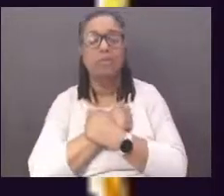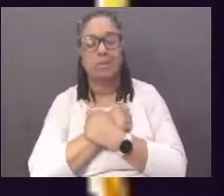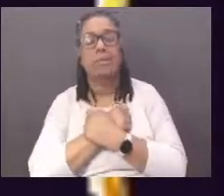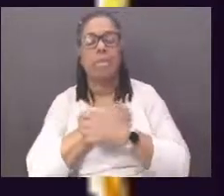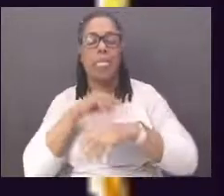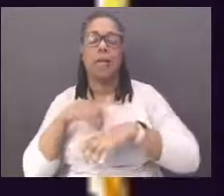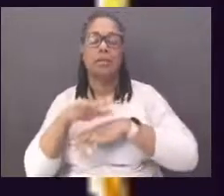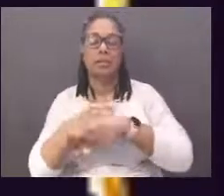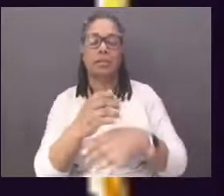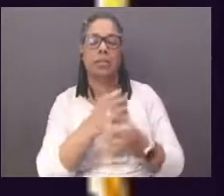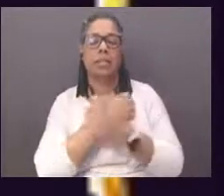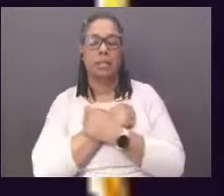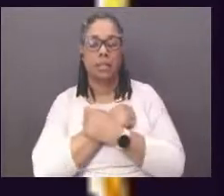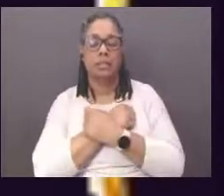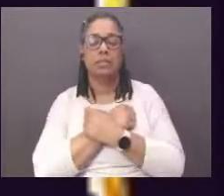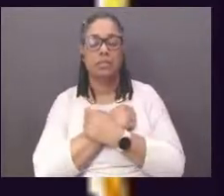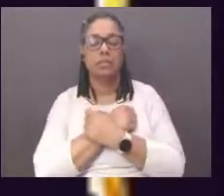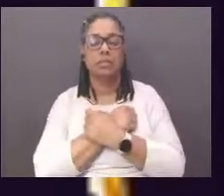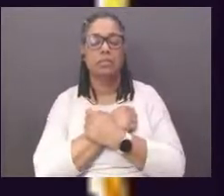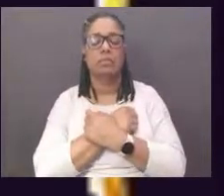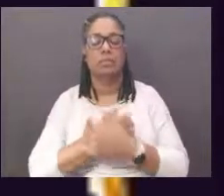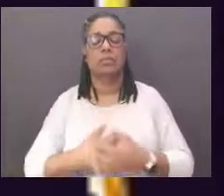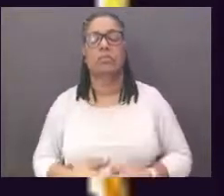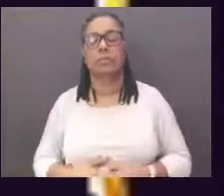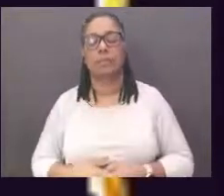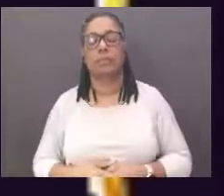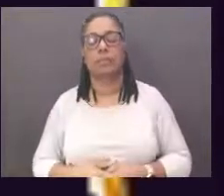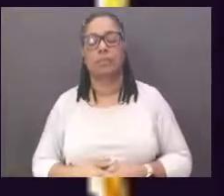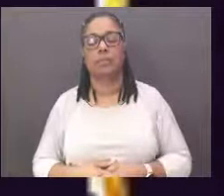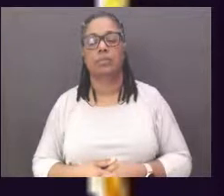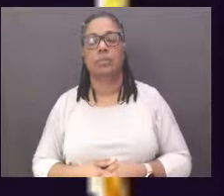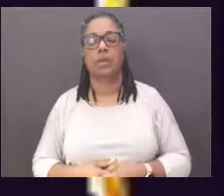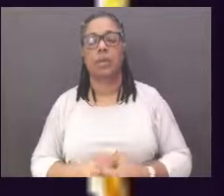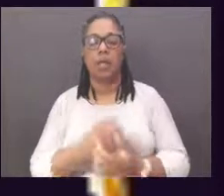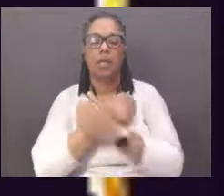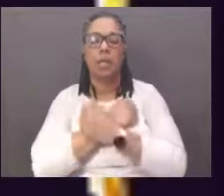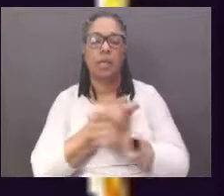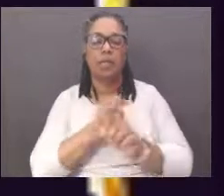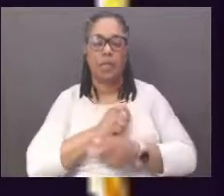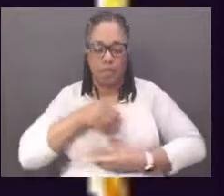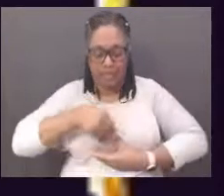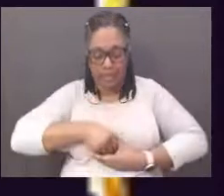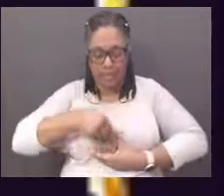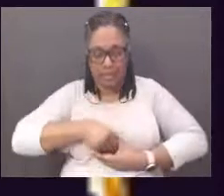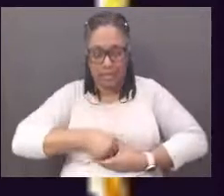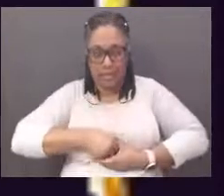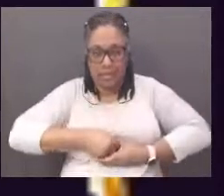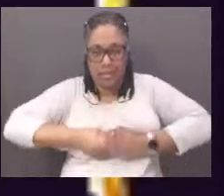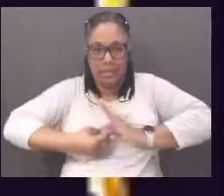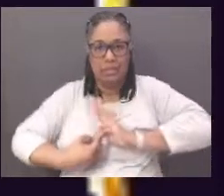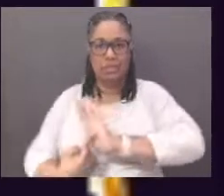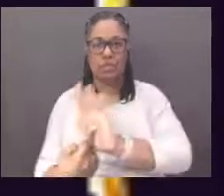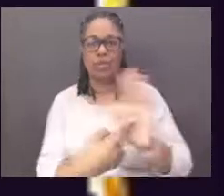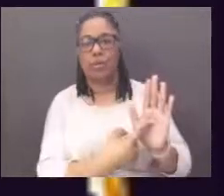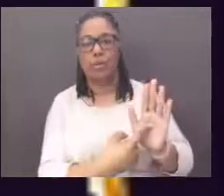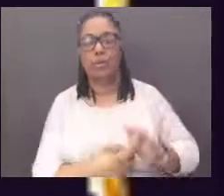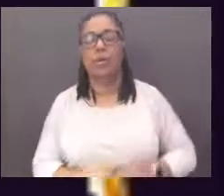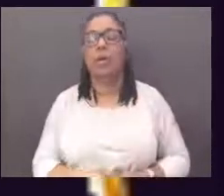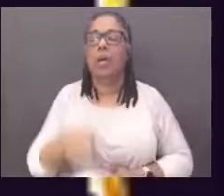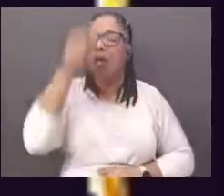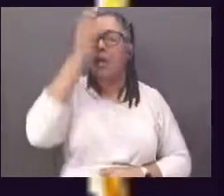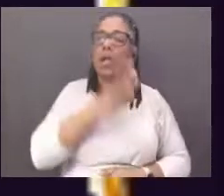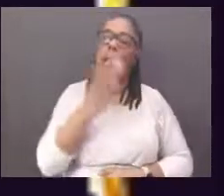love come from inside and out. Dear Father, you are the healer. You are